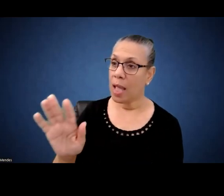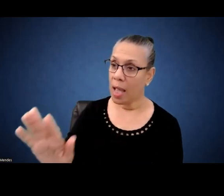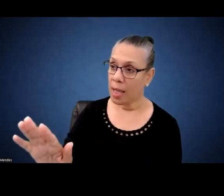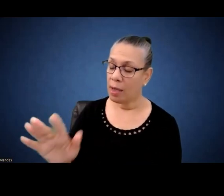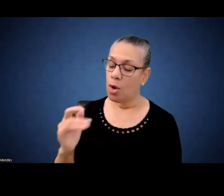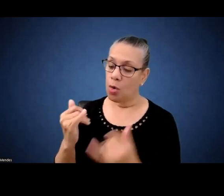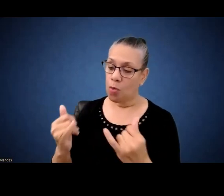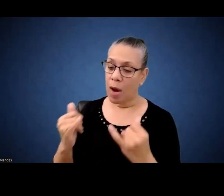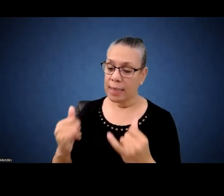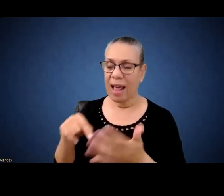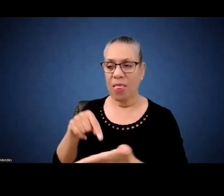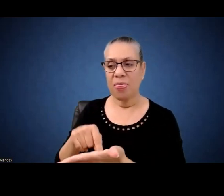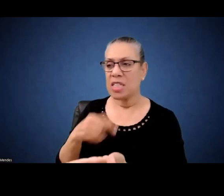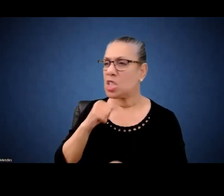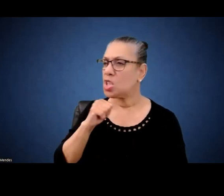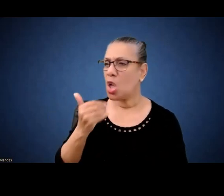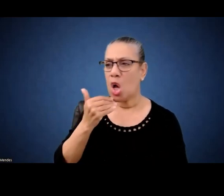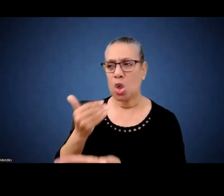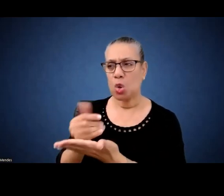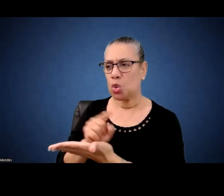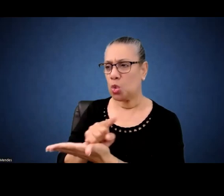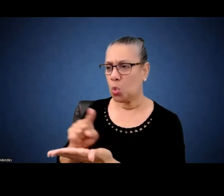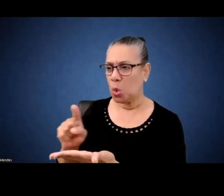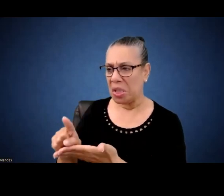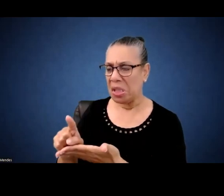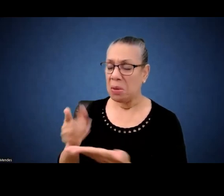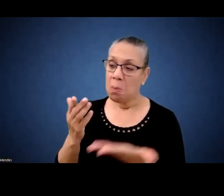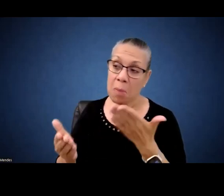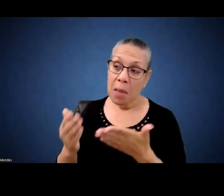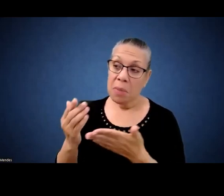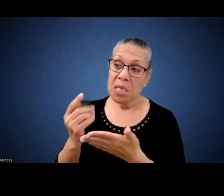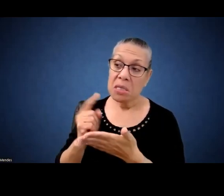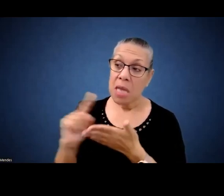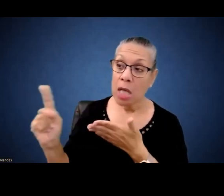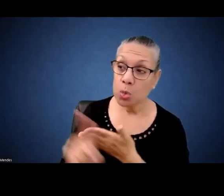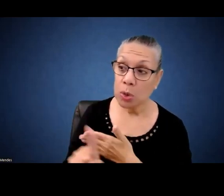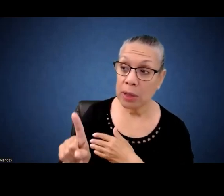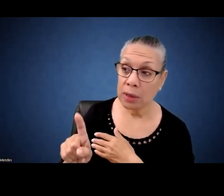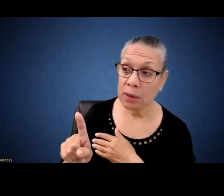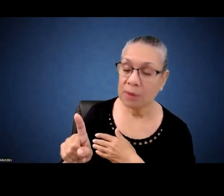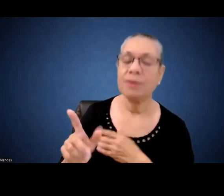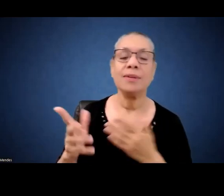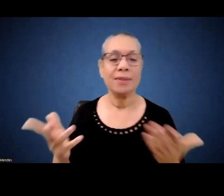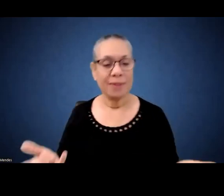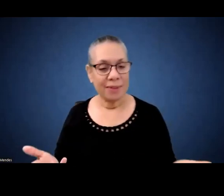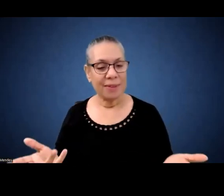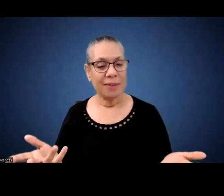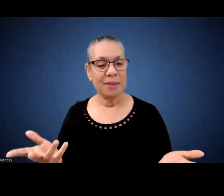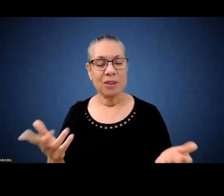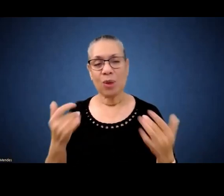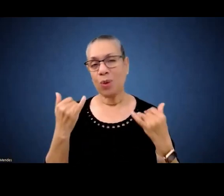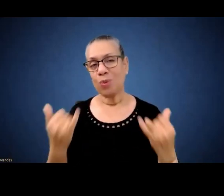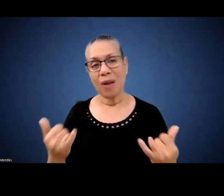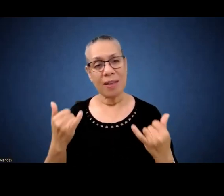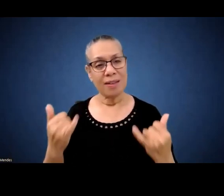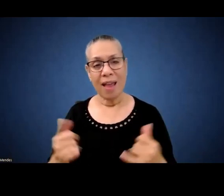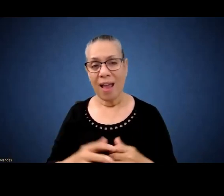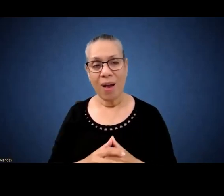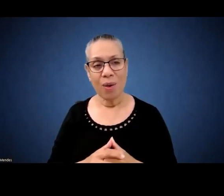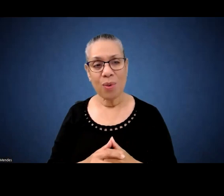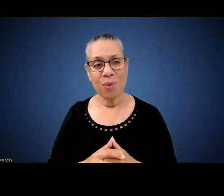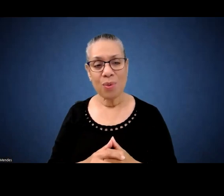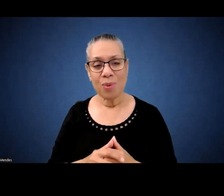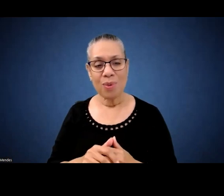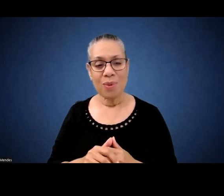not a great week. Can we get back to you next week? So we haven't had any folks that have, you